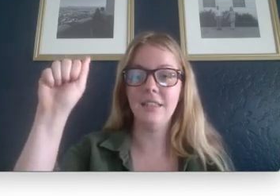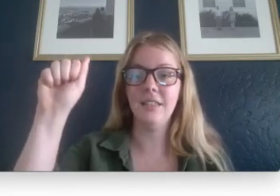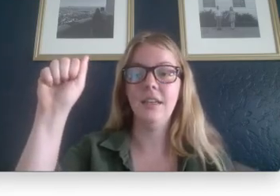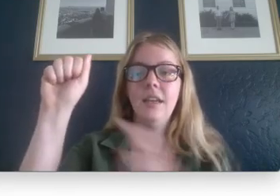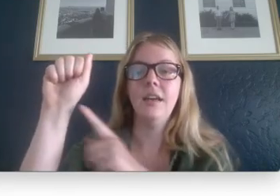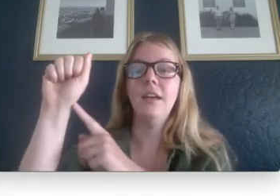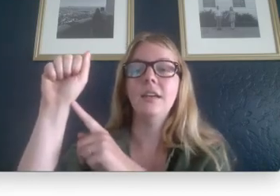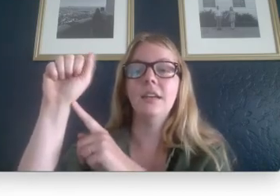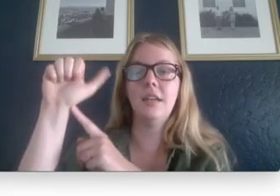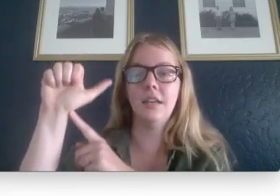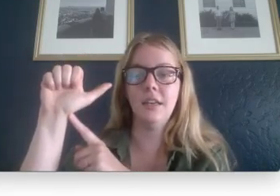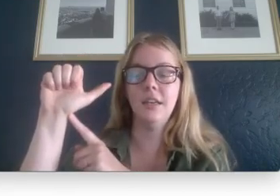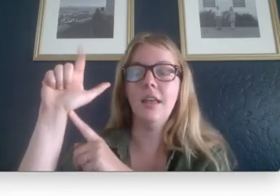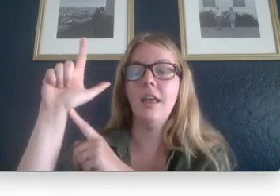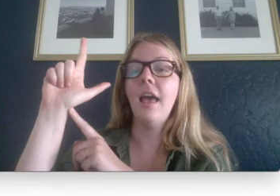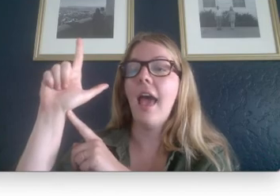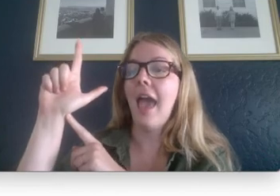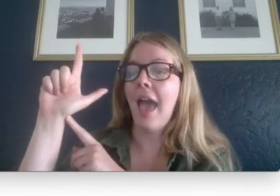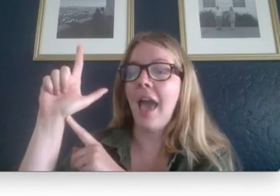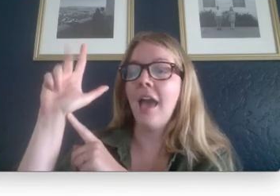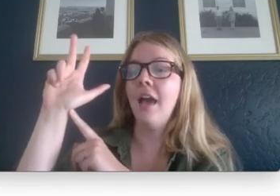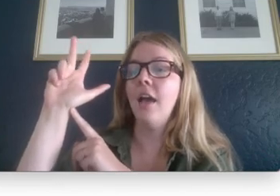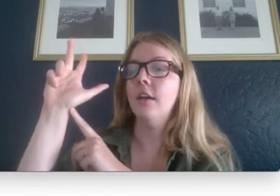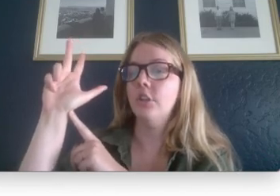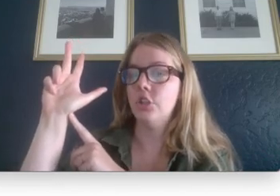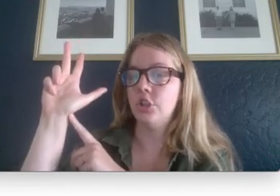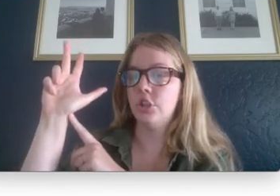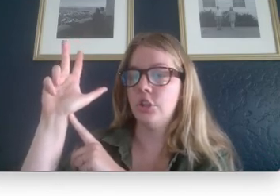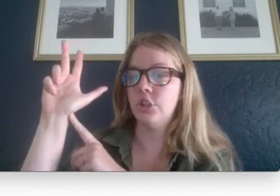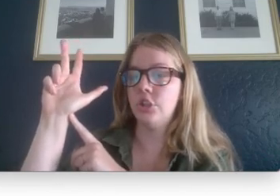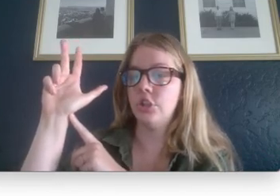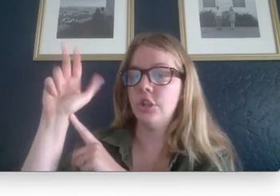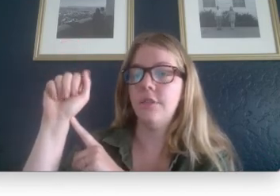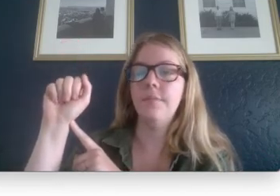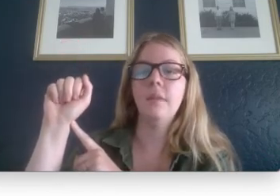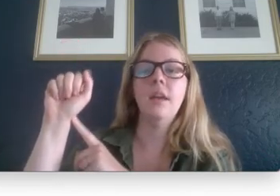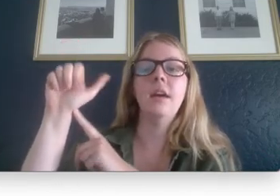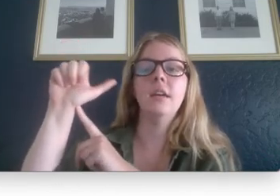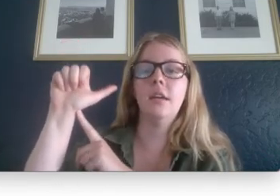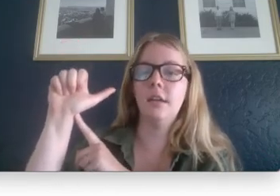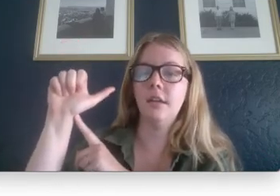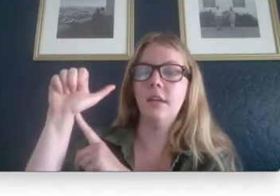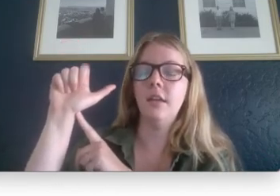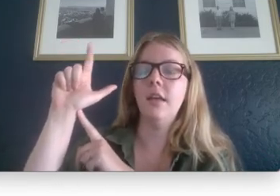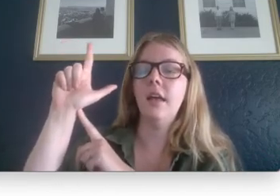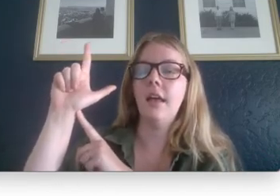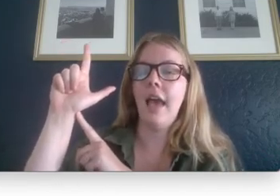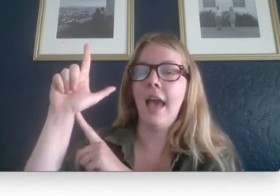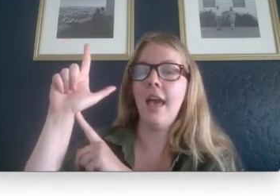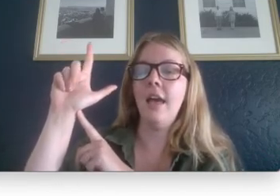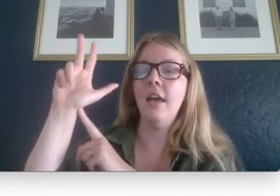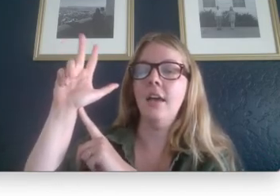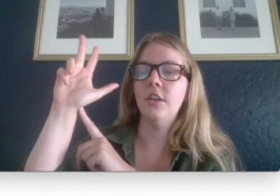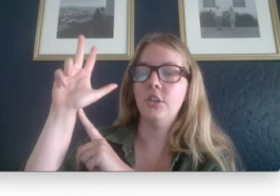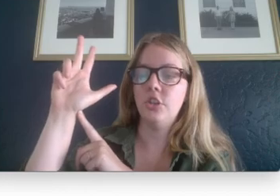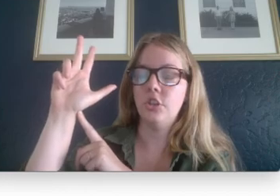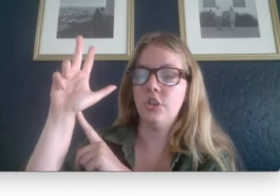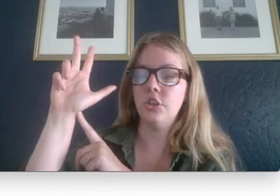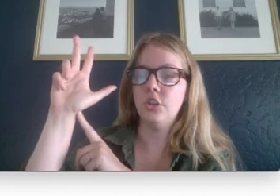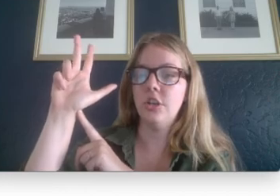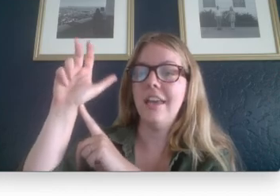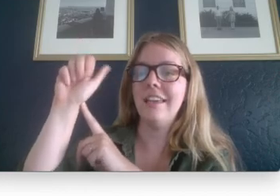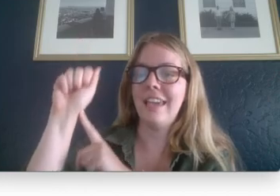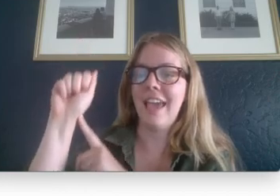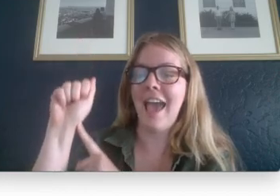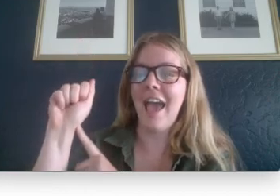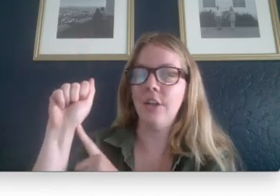hand. K, a, sh. K, a,